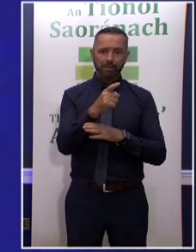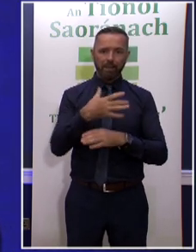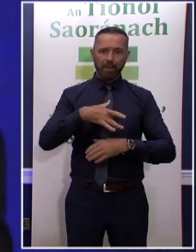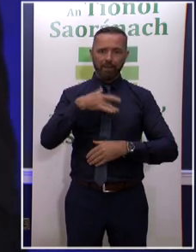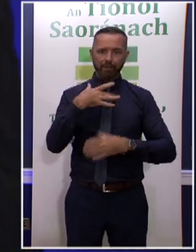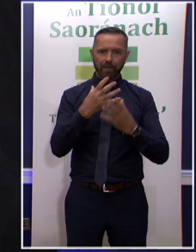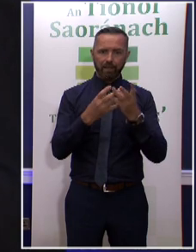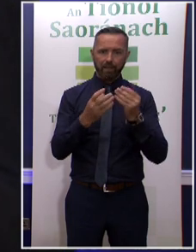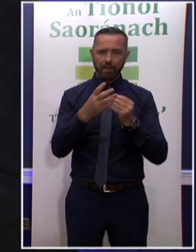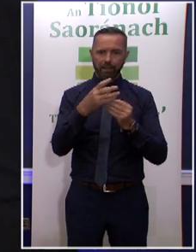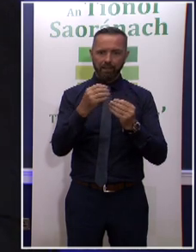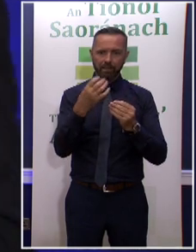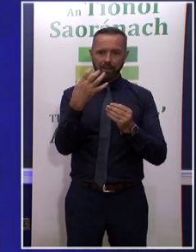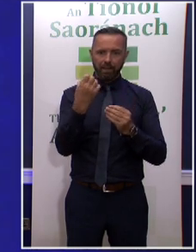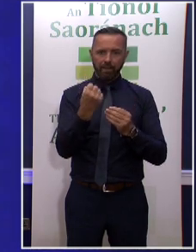have